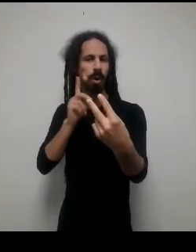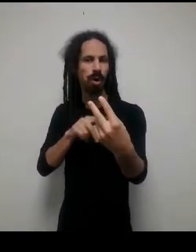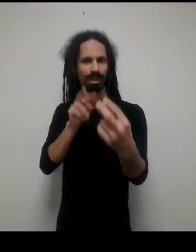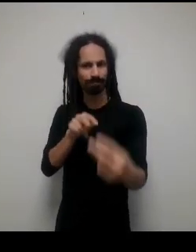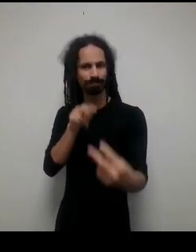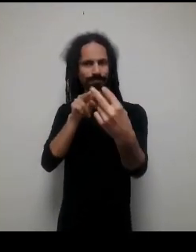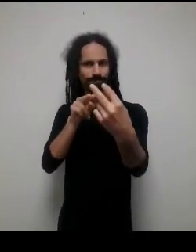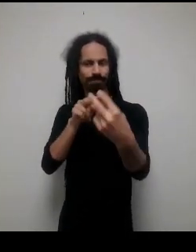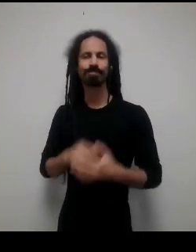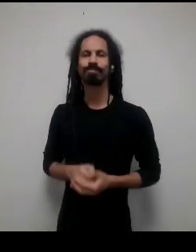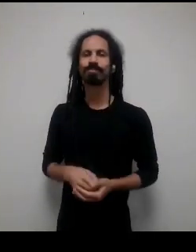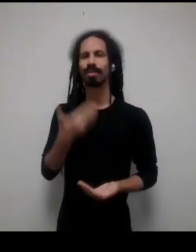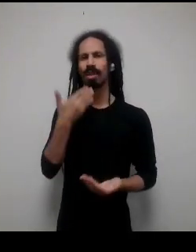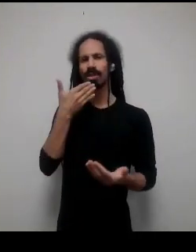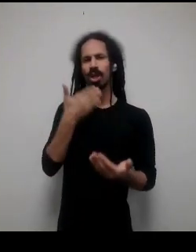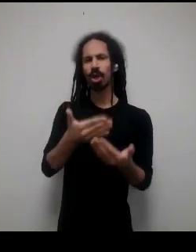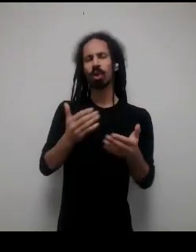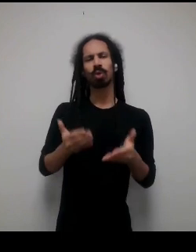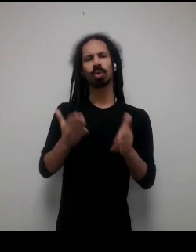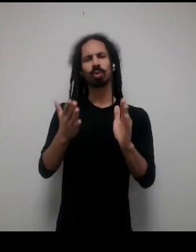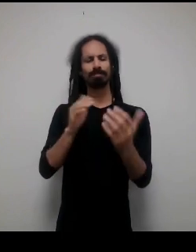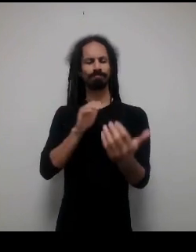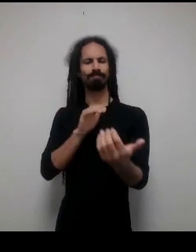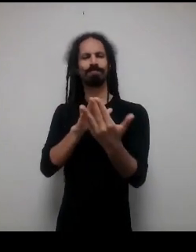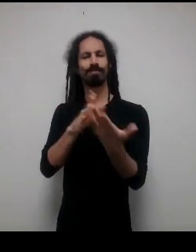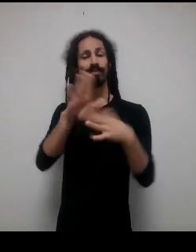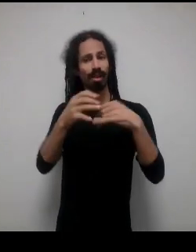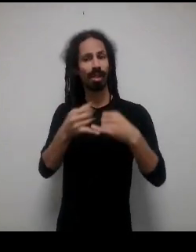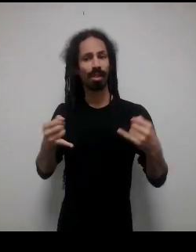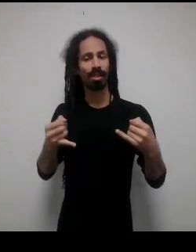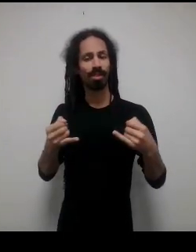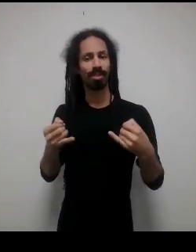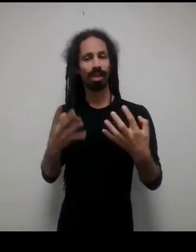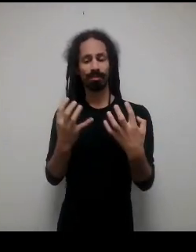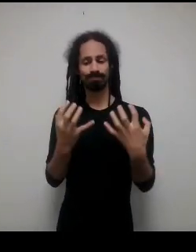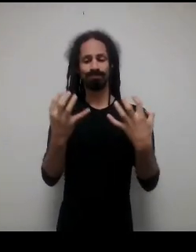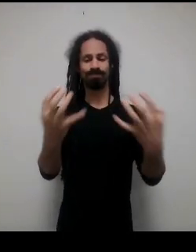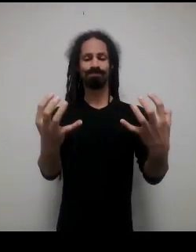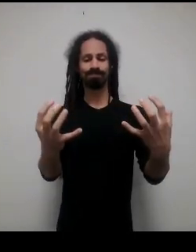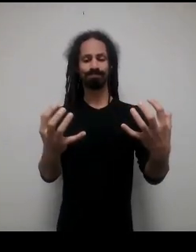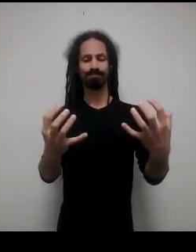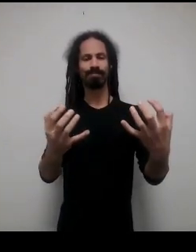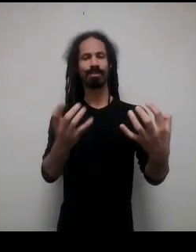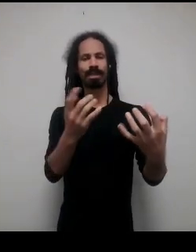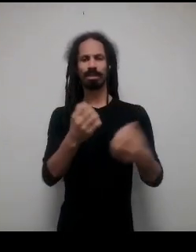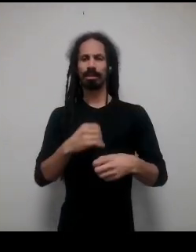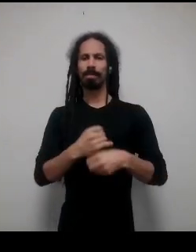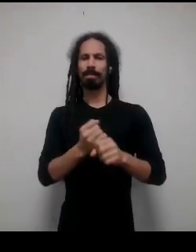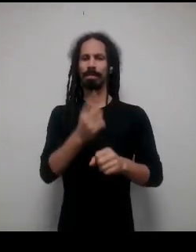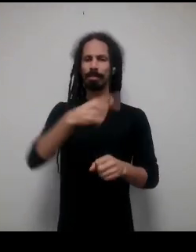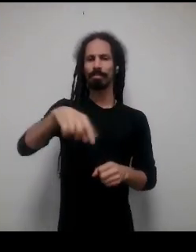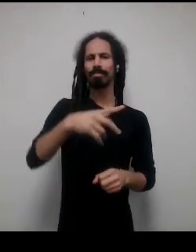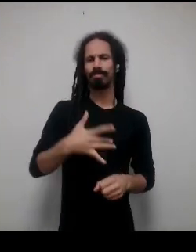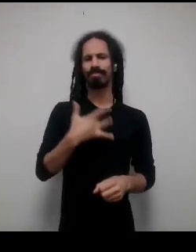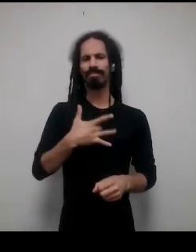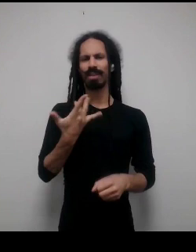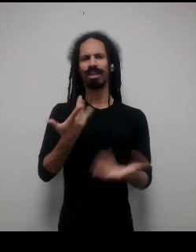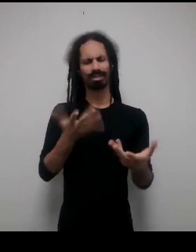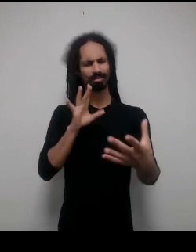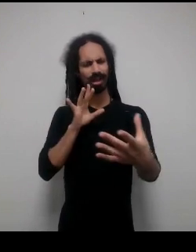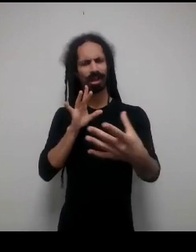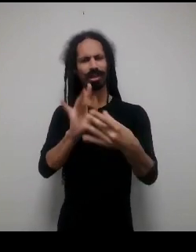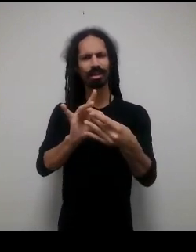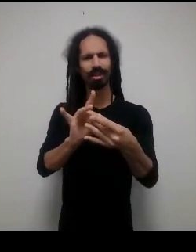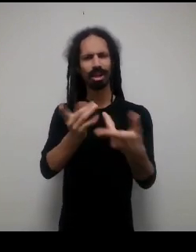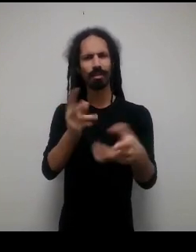this is a good way that you can help your audience, your online audience, to feel that you're connecting with them, that you're engaging with them as a speaker, simply by